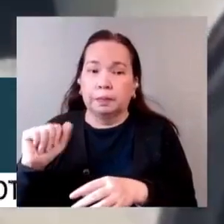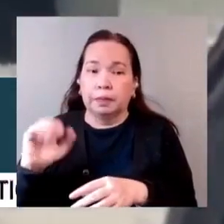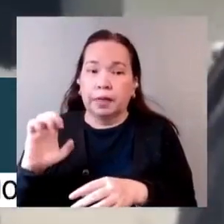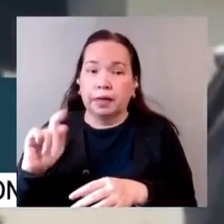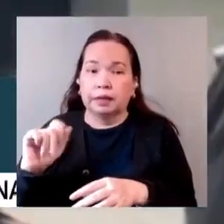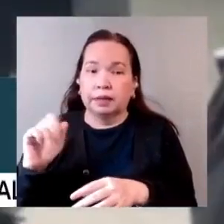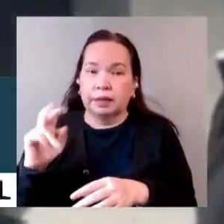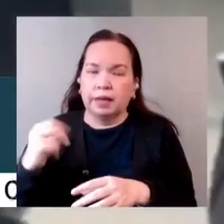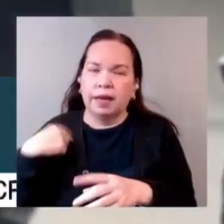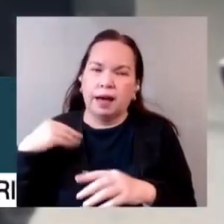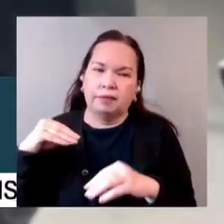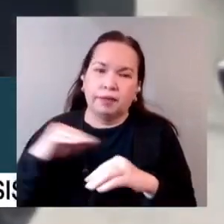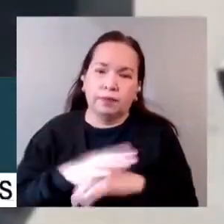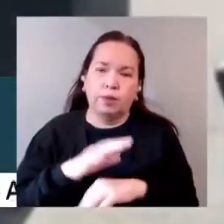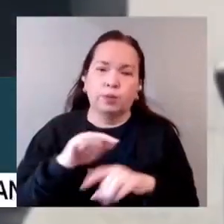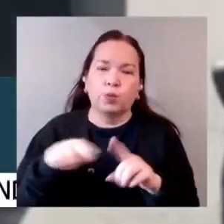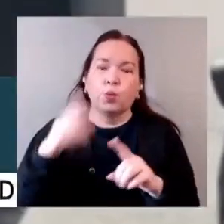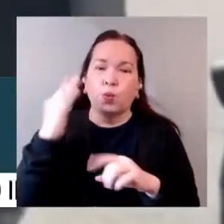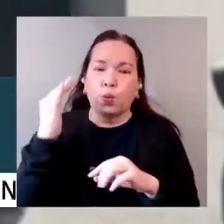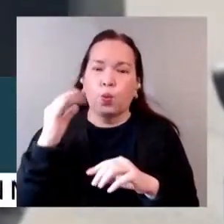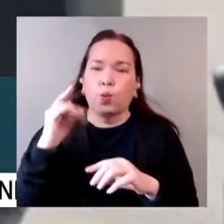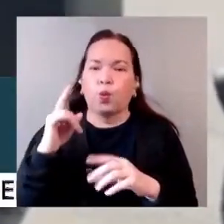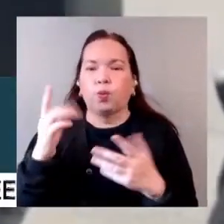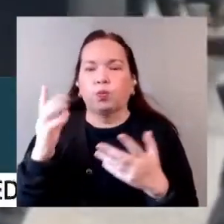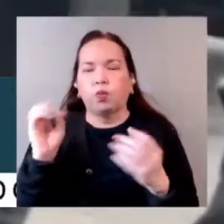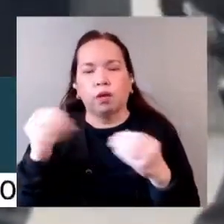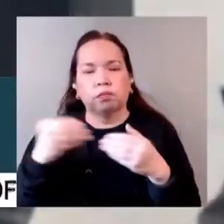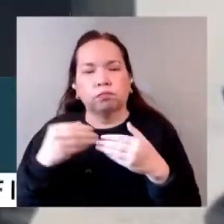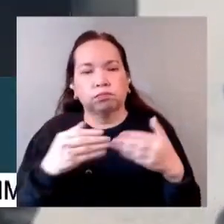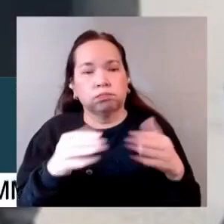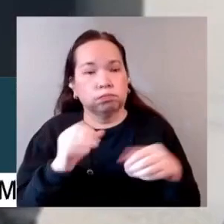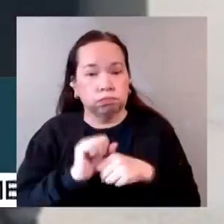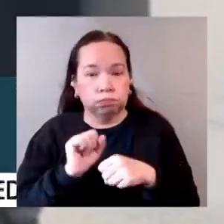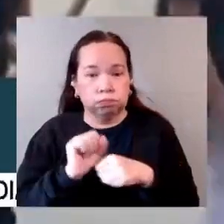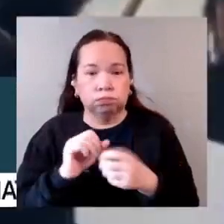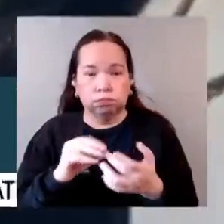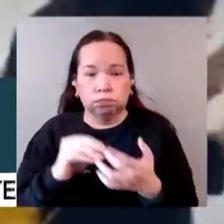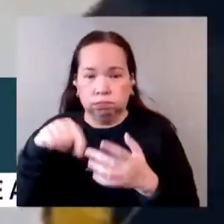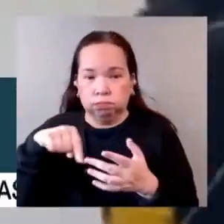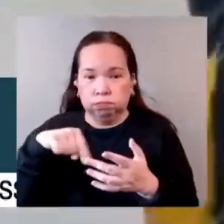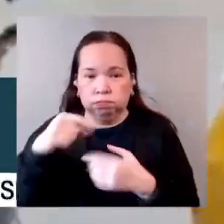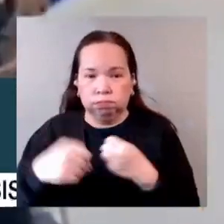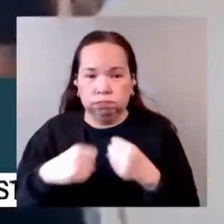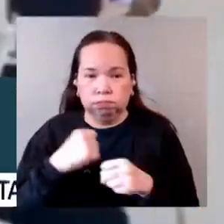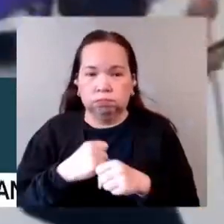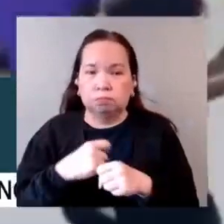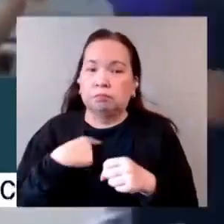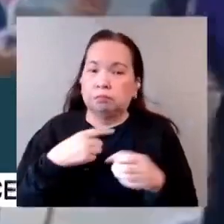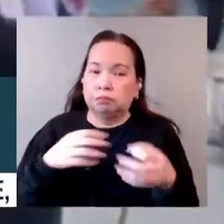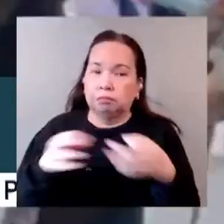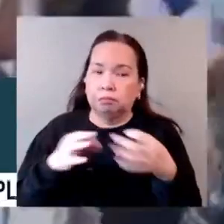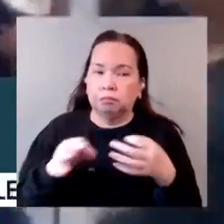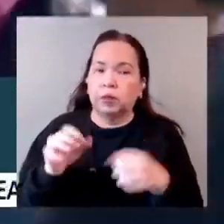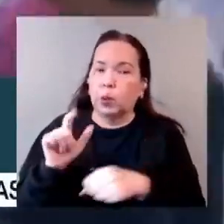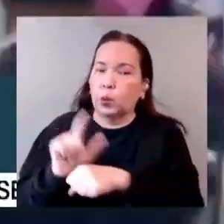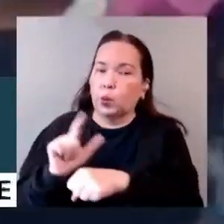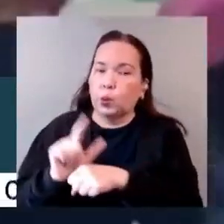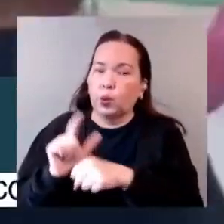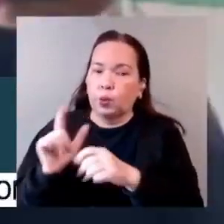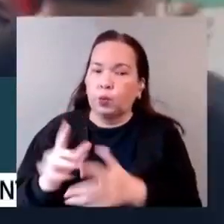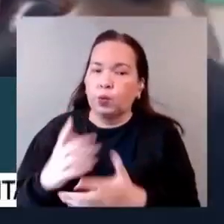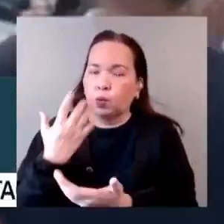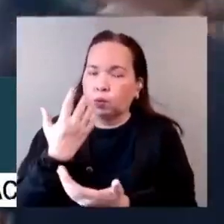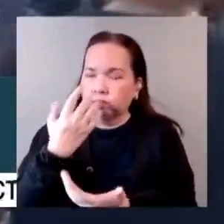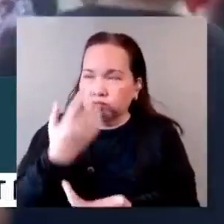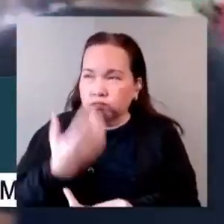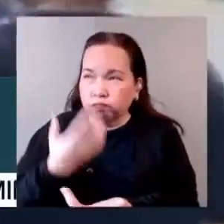But they do hope that no job losses will happen, especially this year. They explained that laborers earning the minimum wage should also look